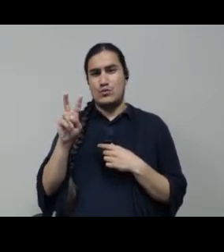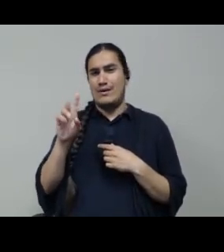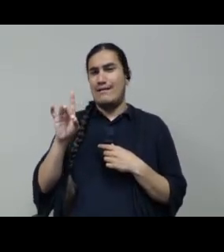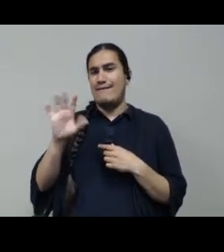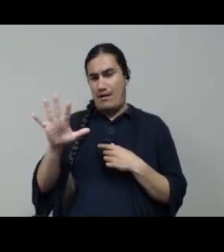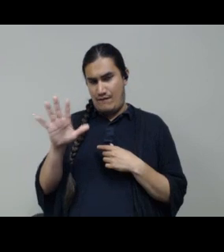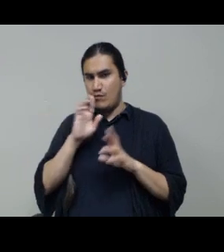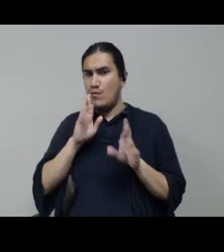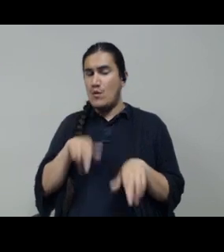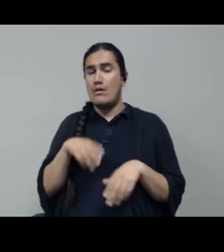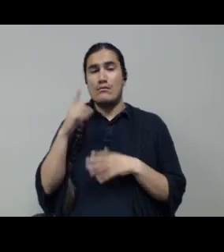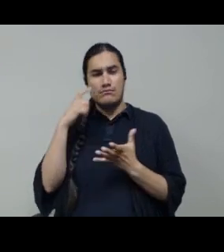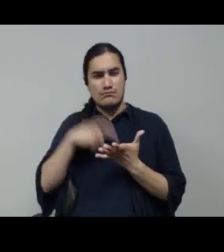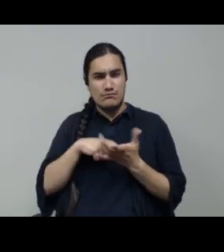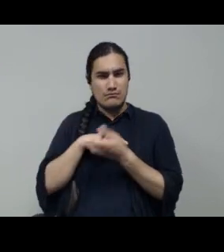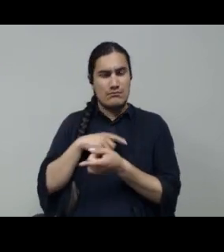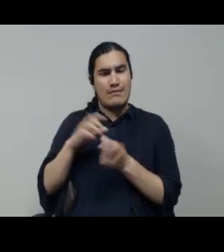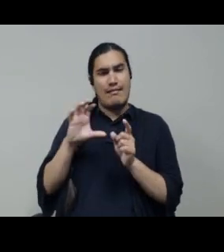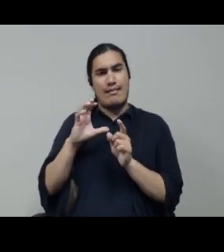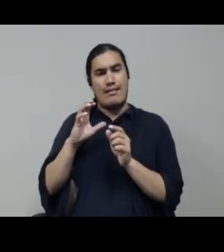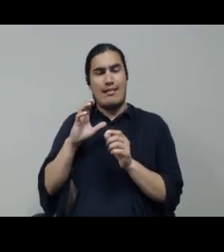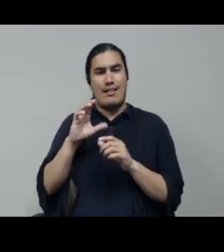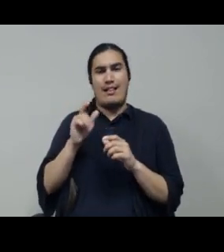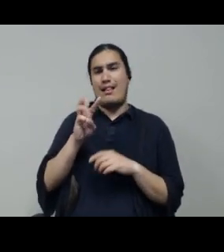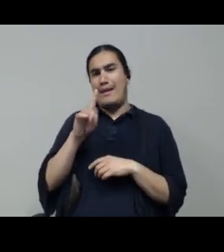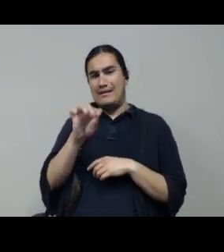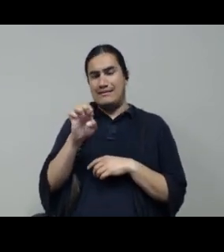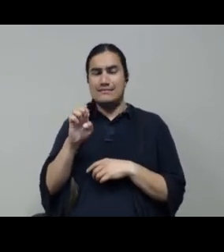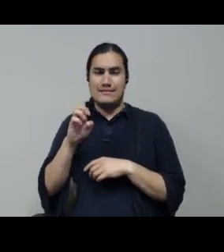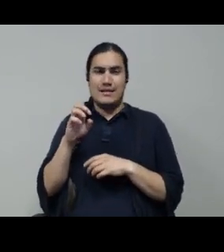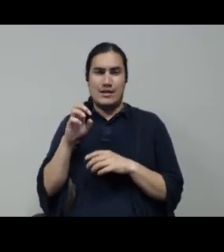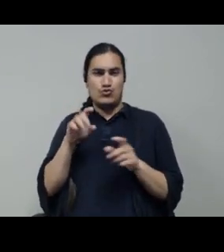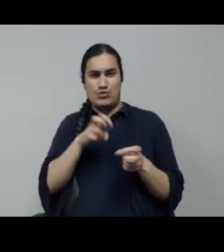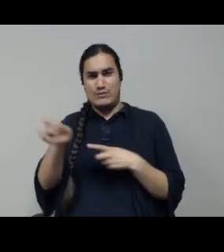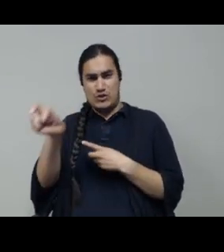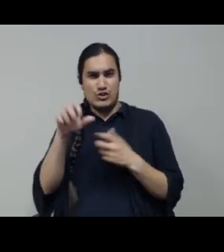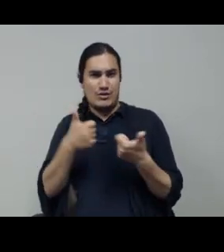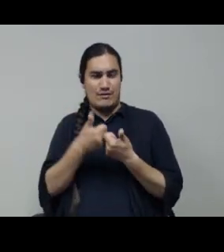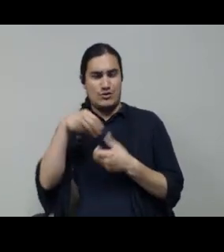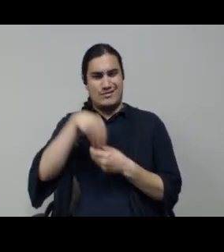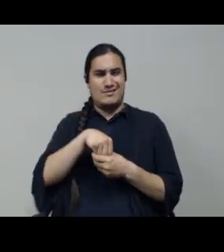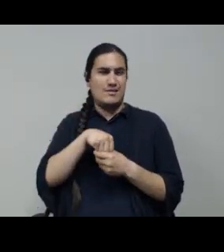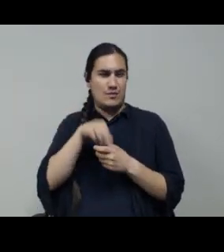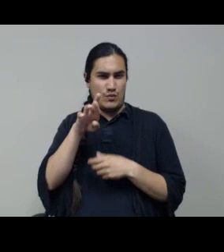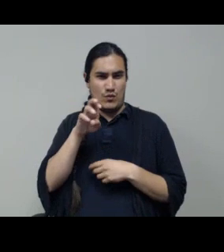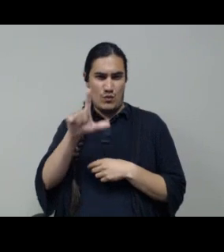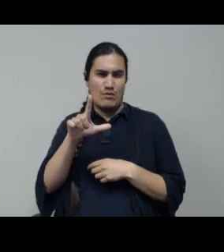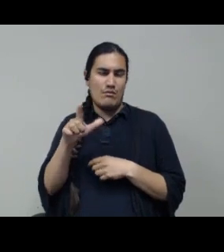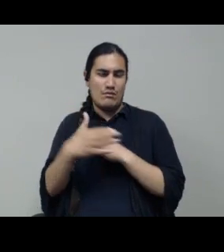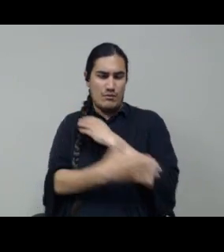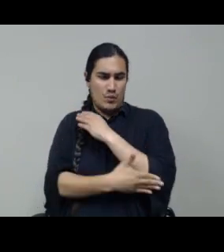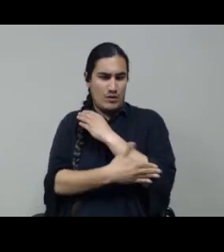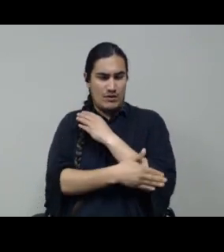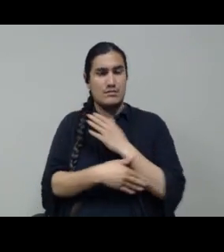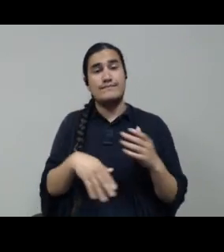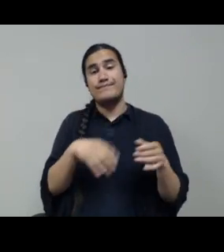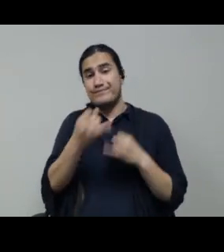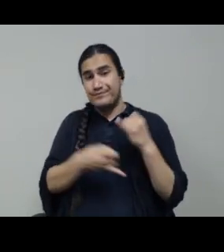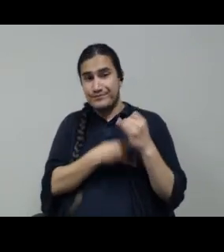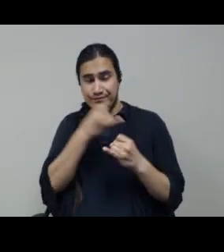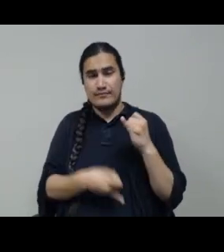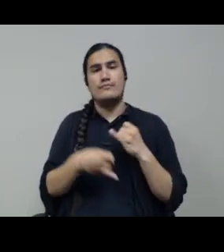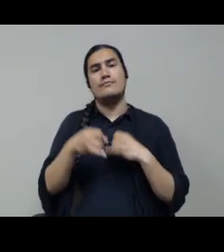identify and address the climate and transportation challenges in rural communities. And finally, the rural counties